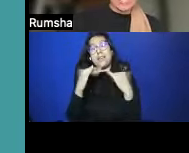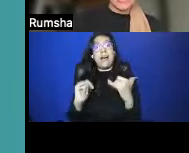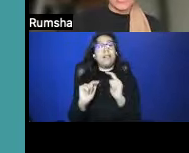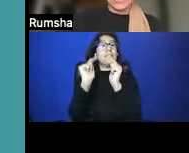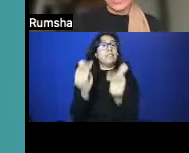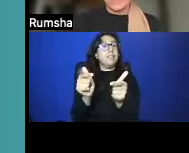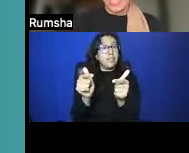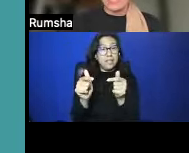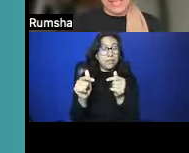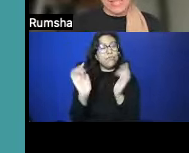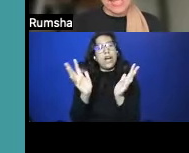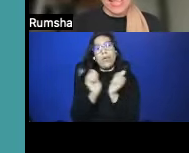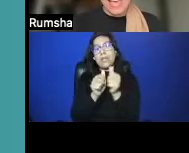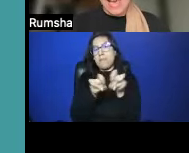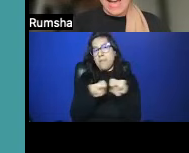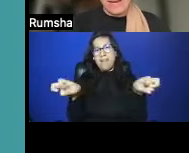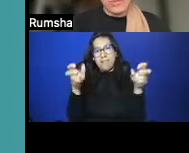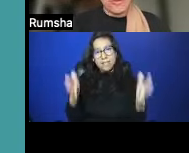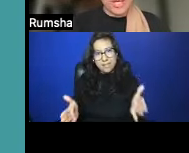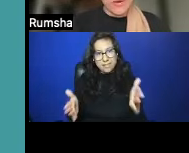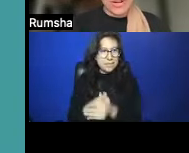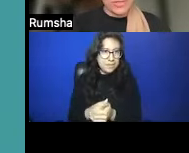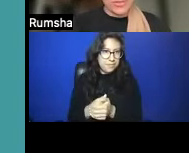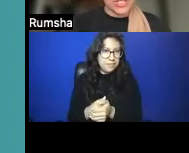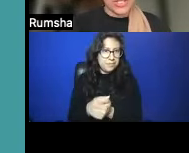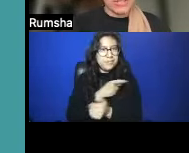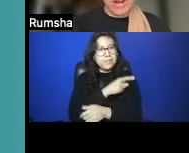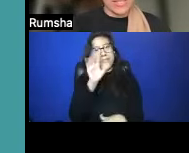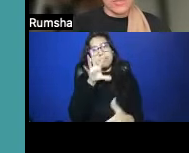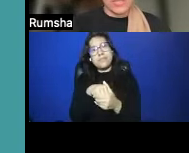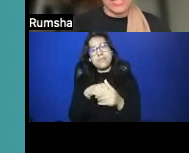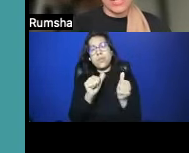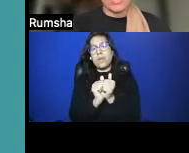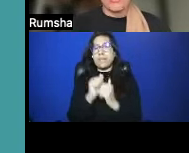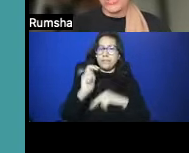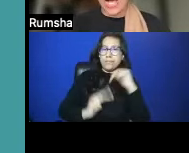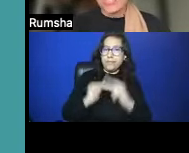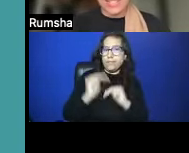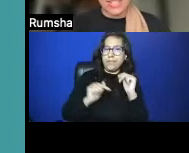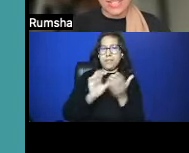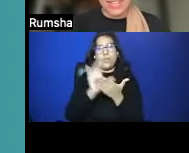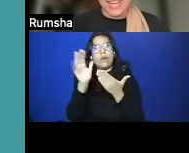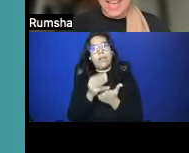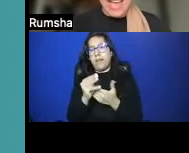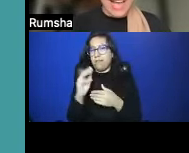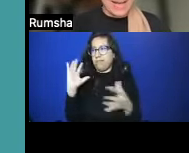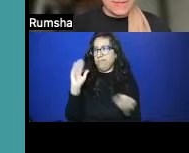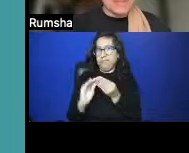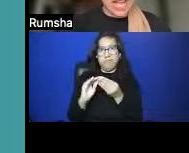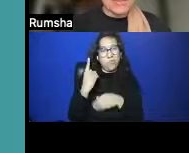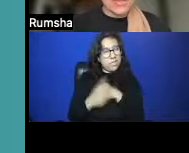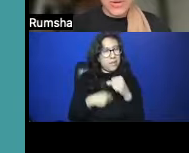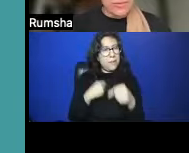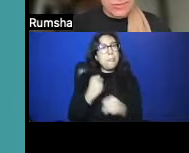us into talking to our panelists who have been a part of the creation process for this curriculum for the last year.